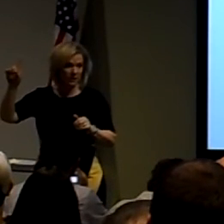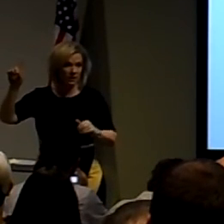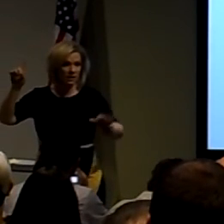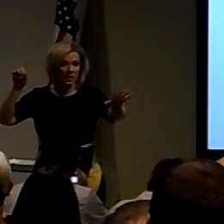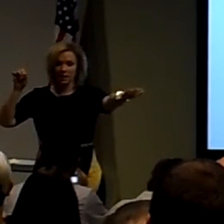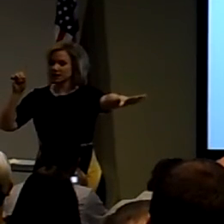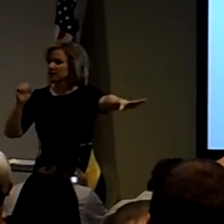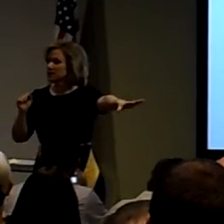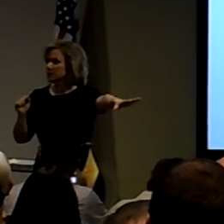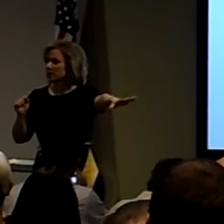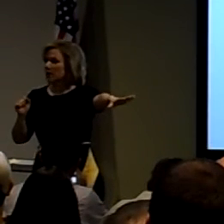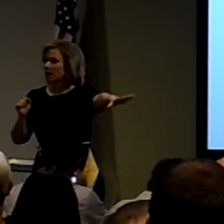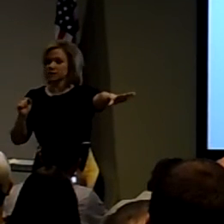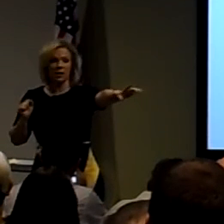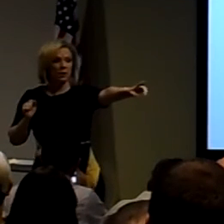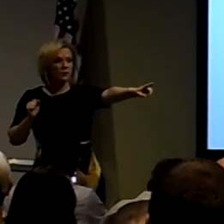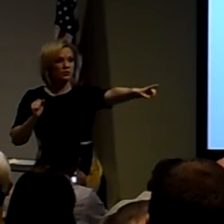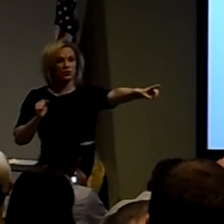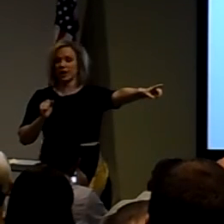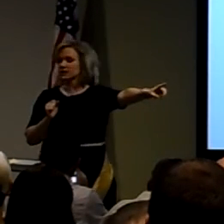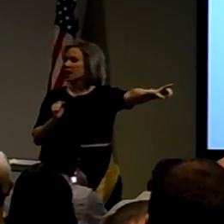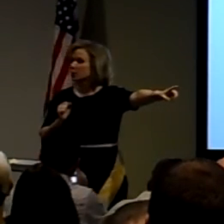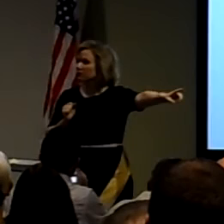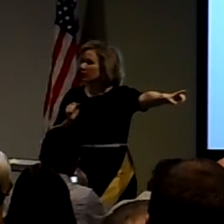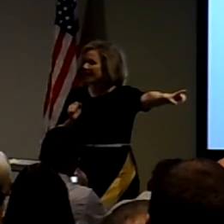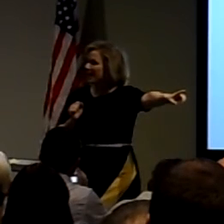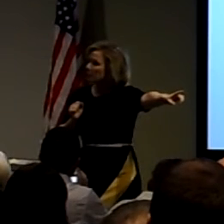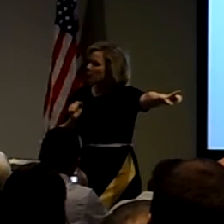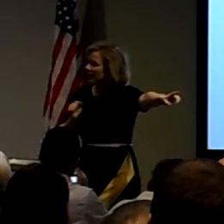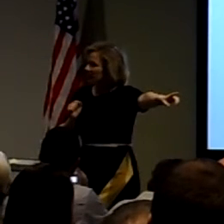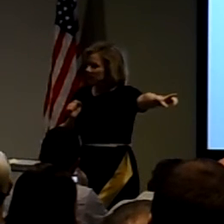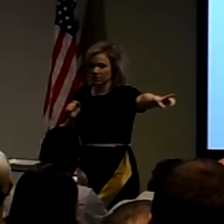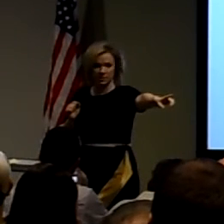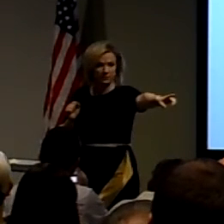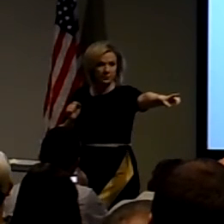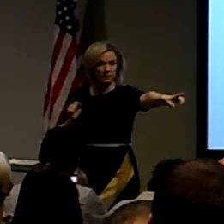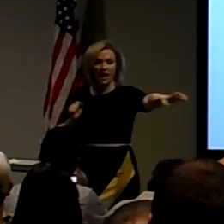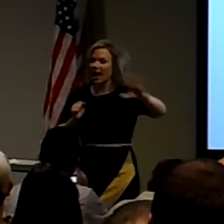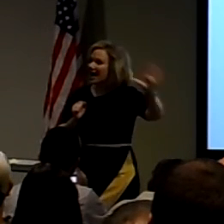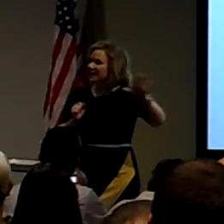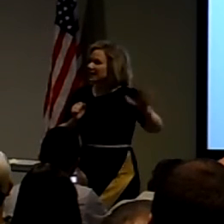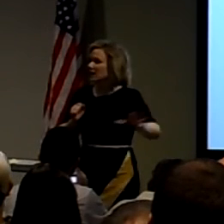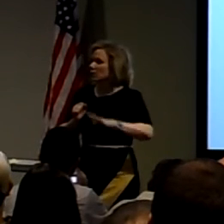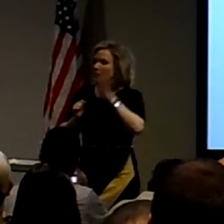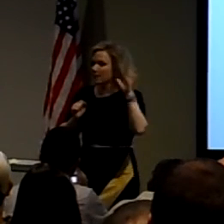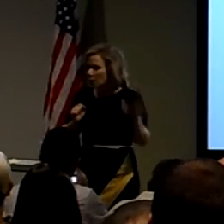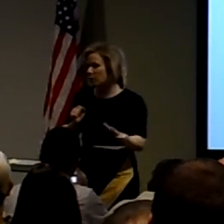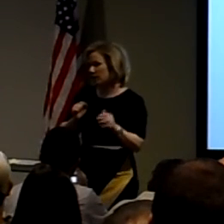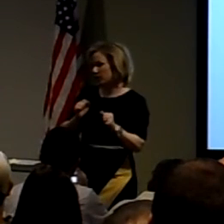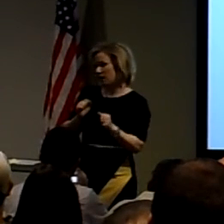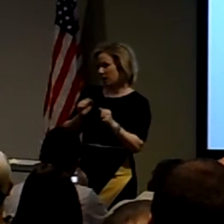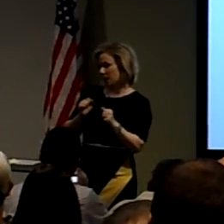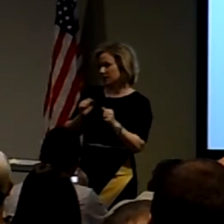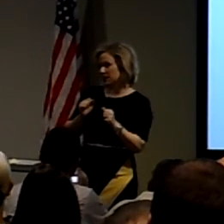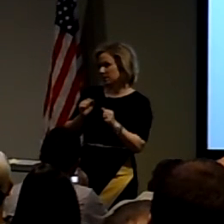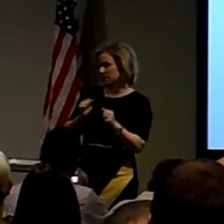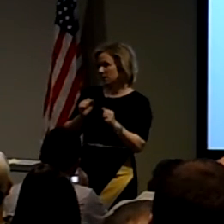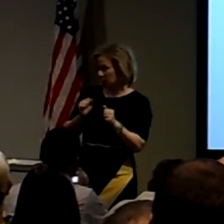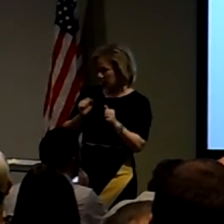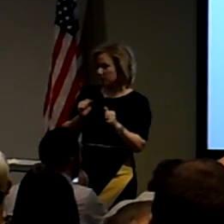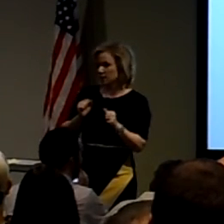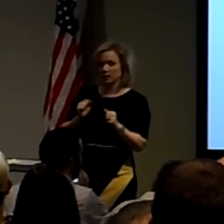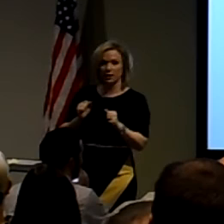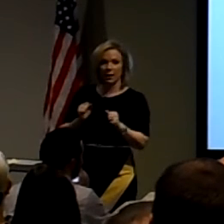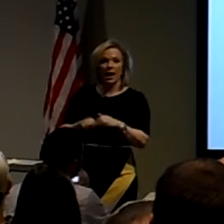no accident to hit this million miles. Mr. Duran's 148.8 years. I didn't get through my permit without an